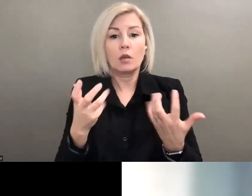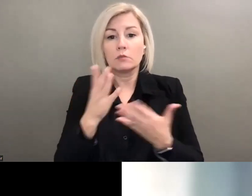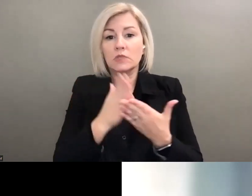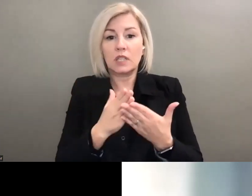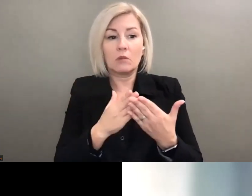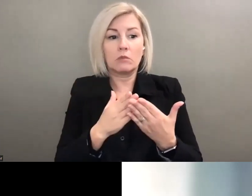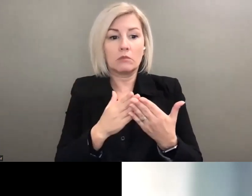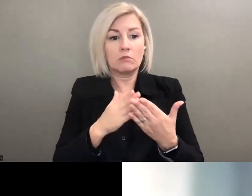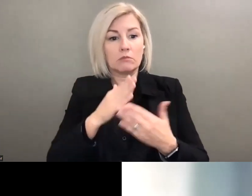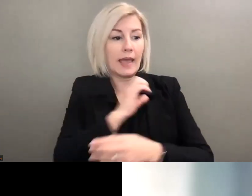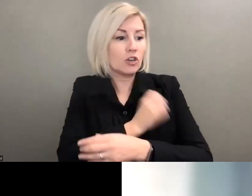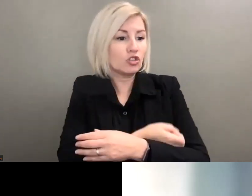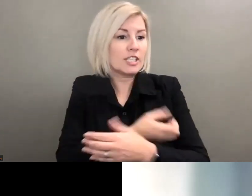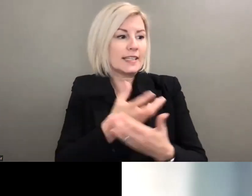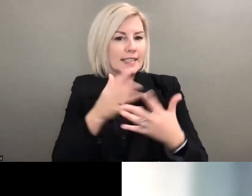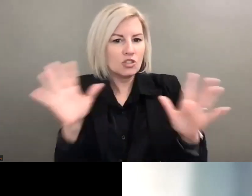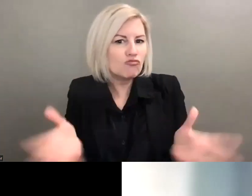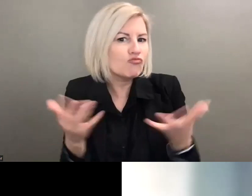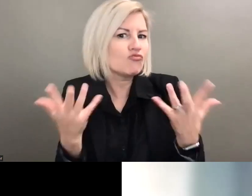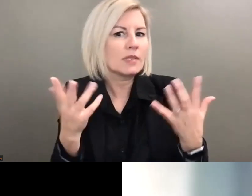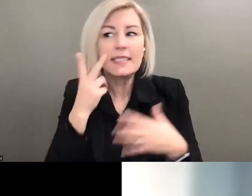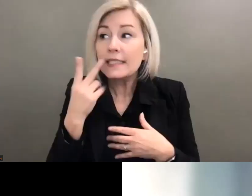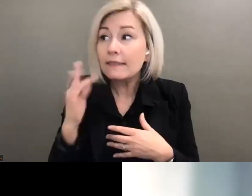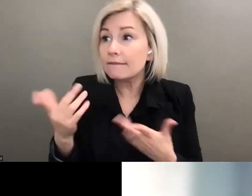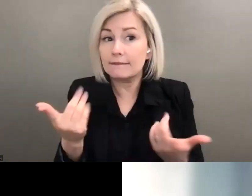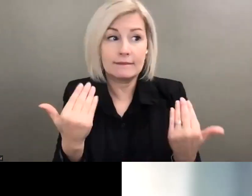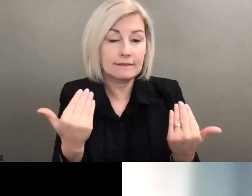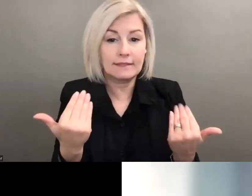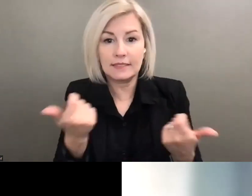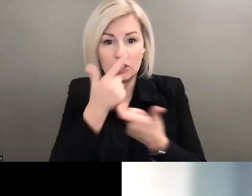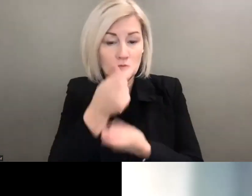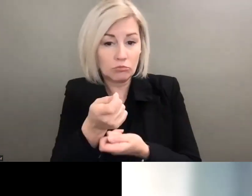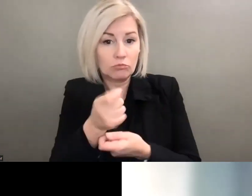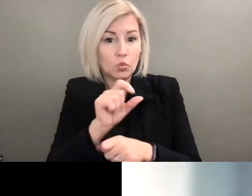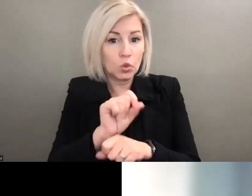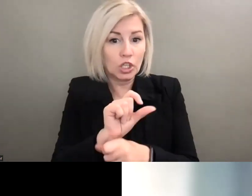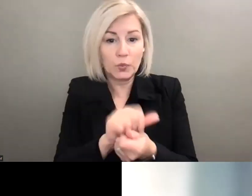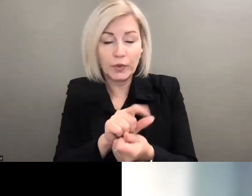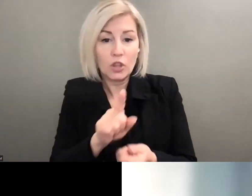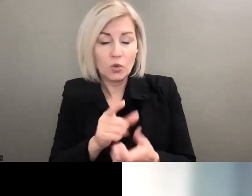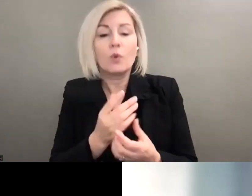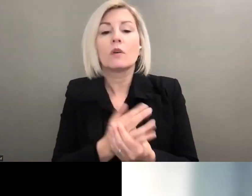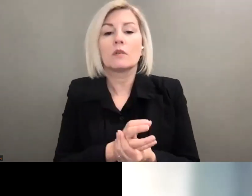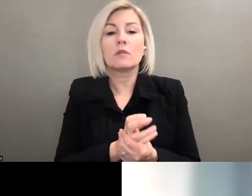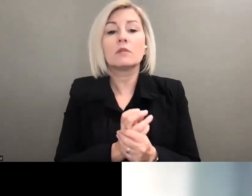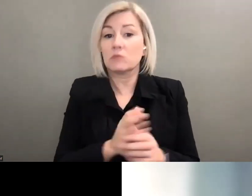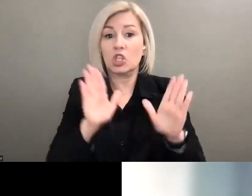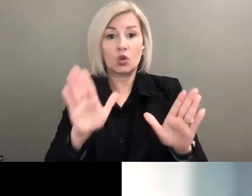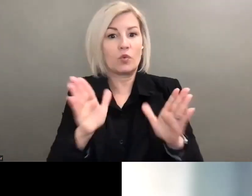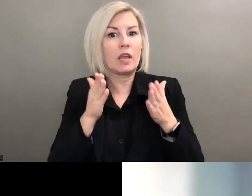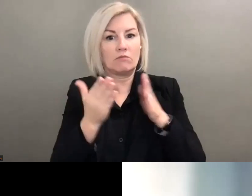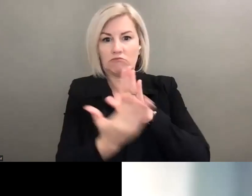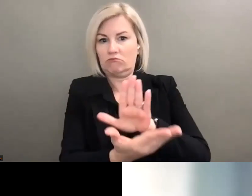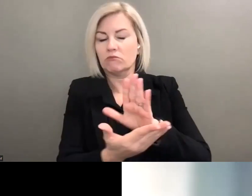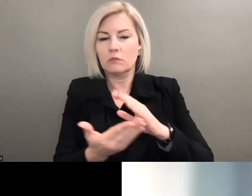some energy around, that you want to see if any presenting partners are interested in working with you on, it's a great way to do that. It's